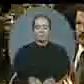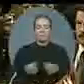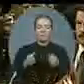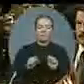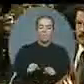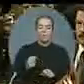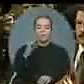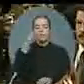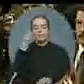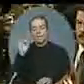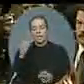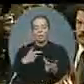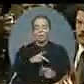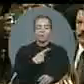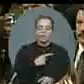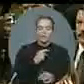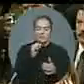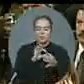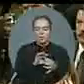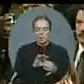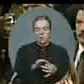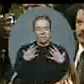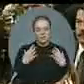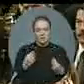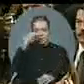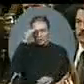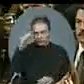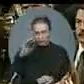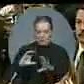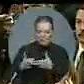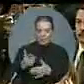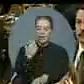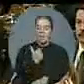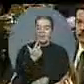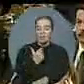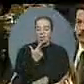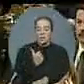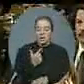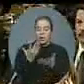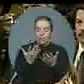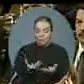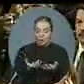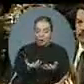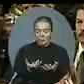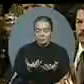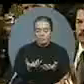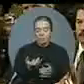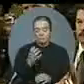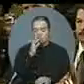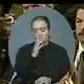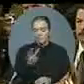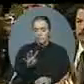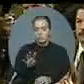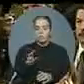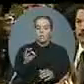This is very simple. The leader of the Liberal Party wants to turn his back on the results of the last election.